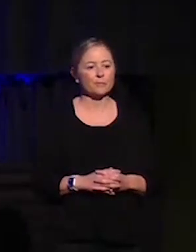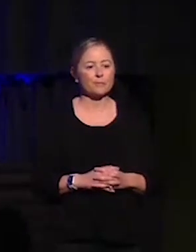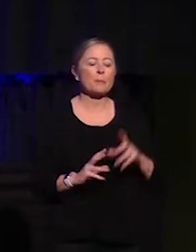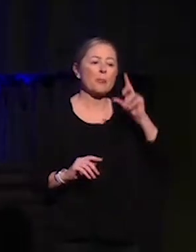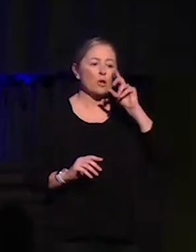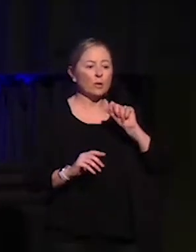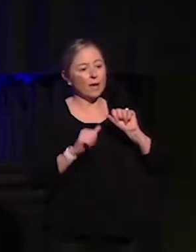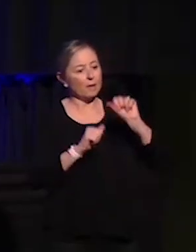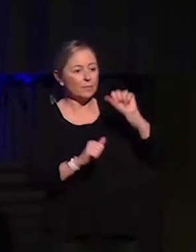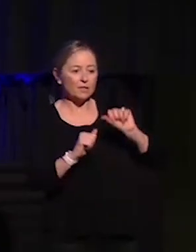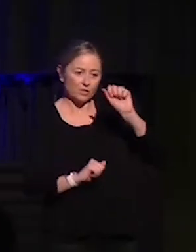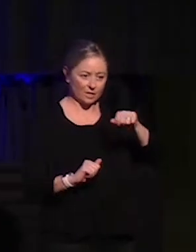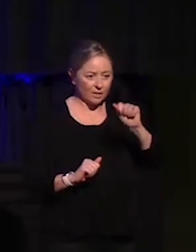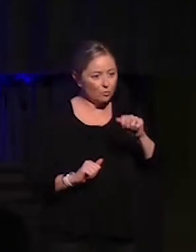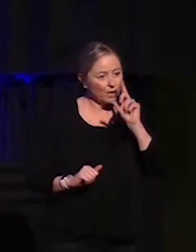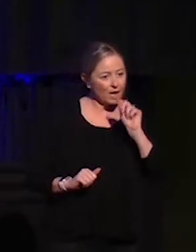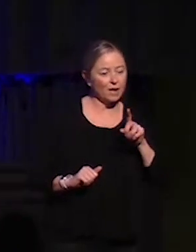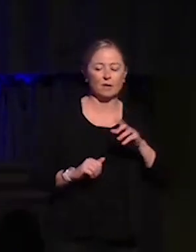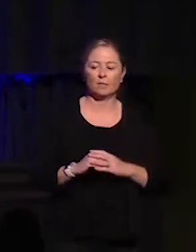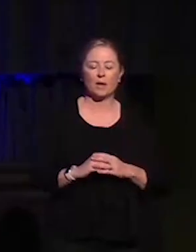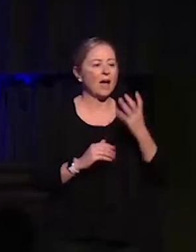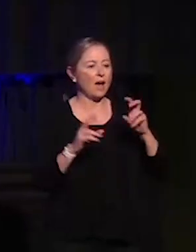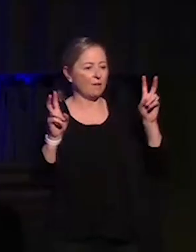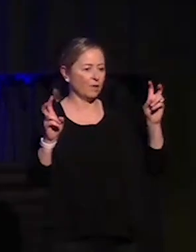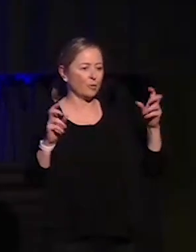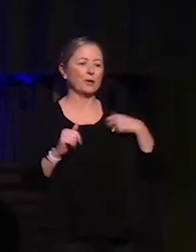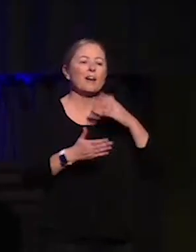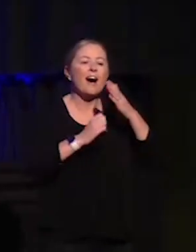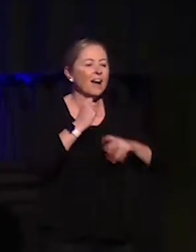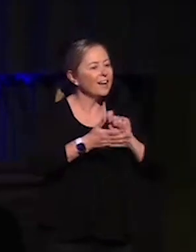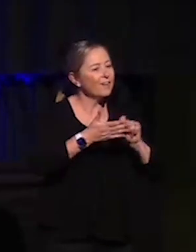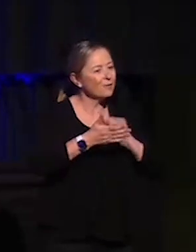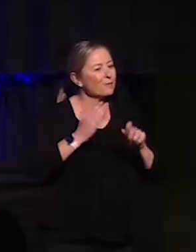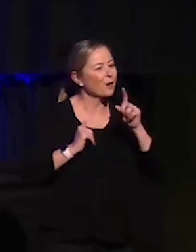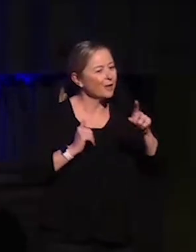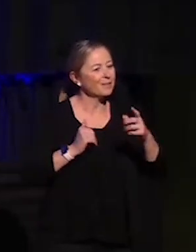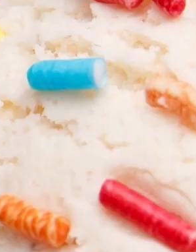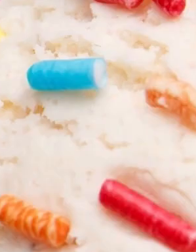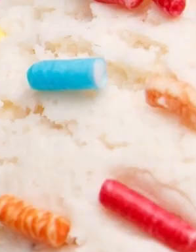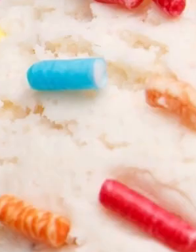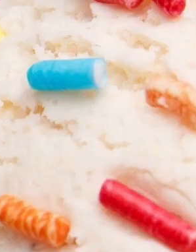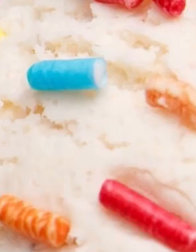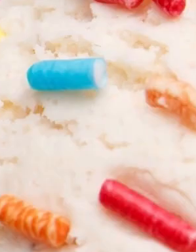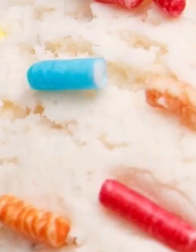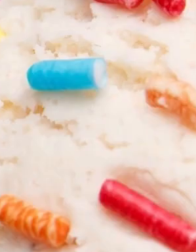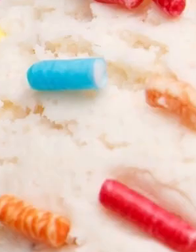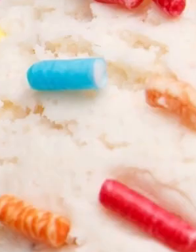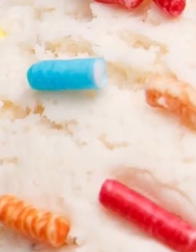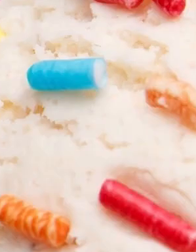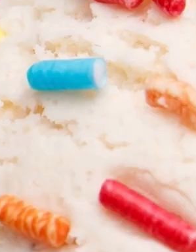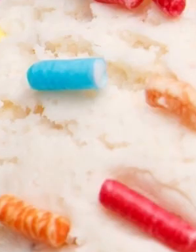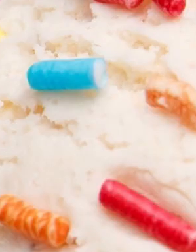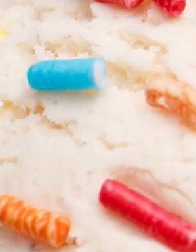It can be measured. This is a quote that I didn't write, but has actually been attributed to me because I've repeated it so